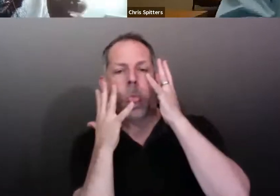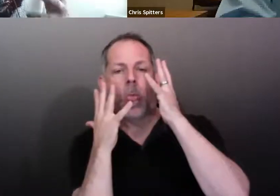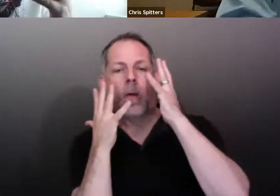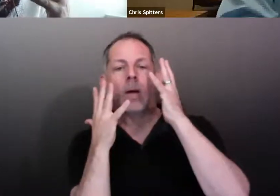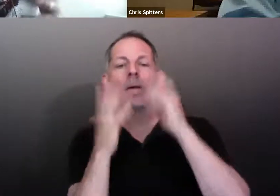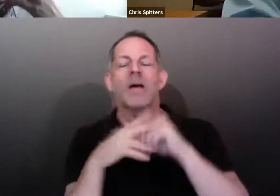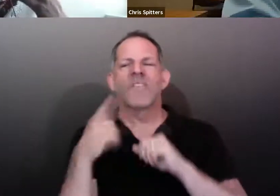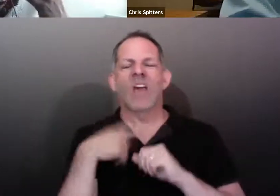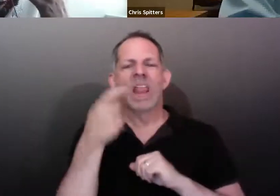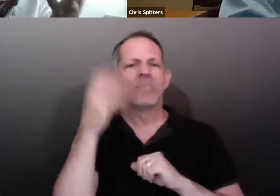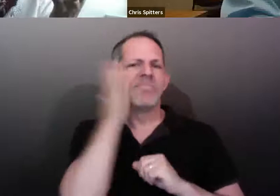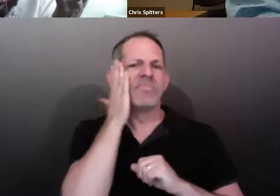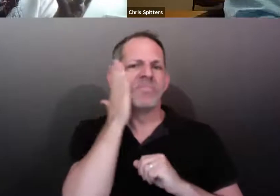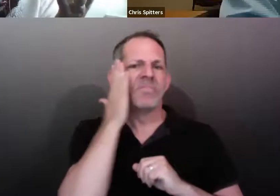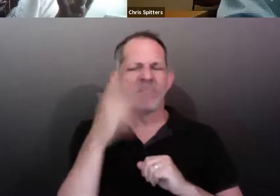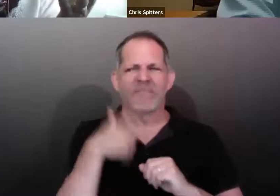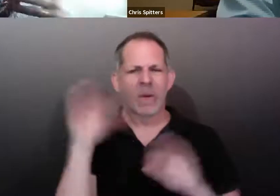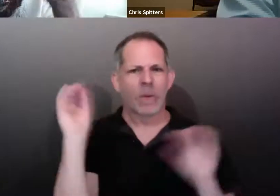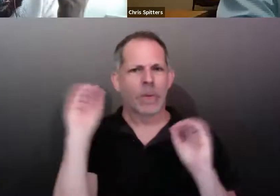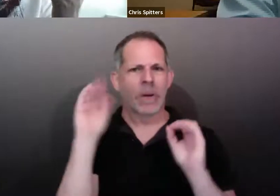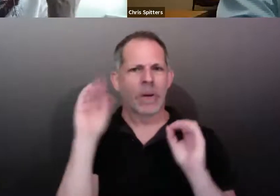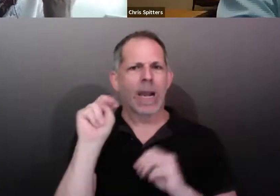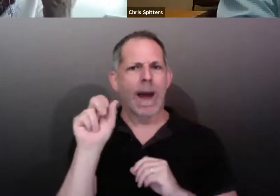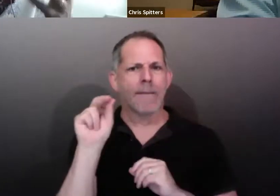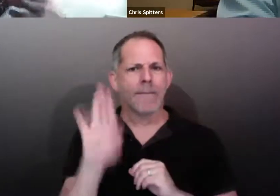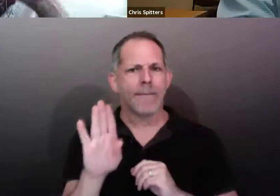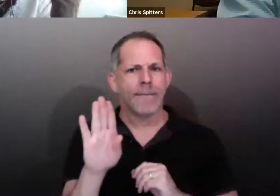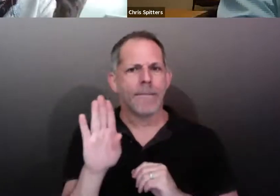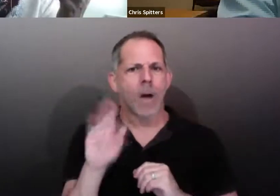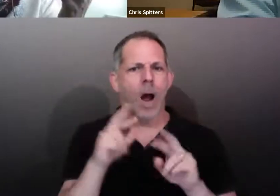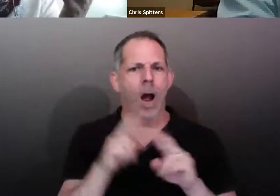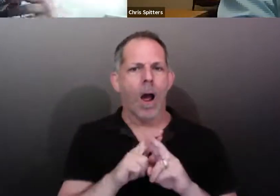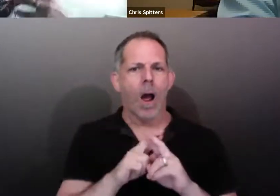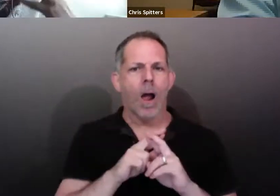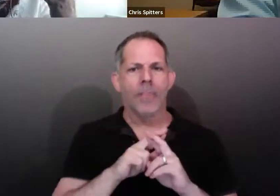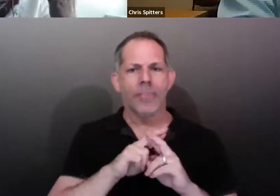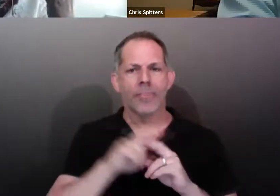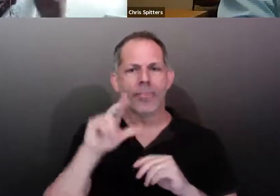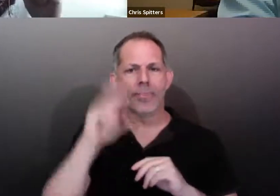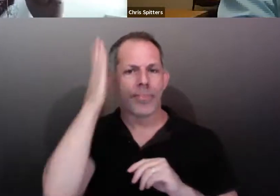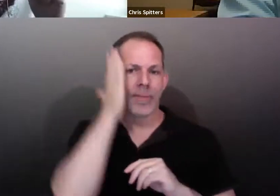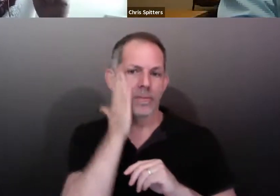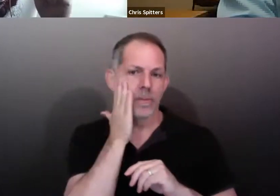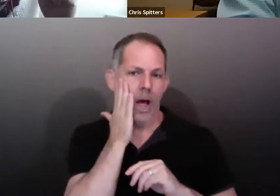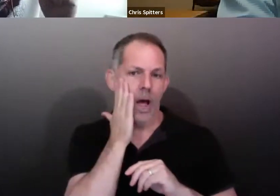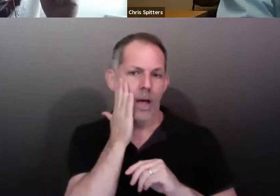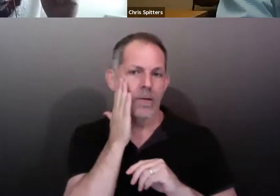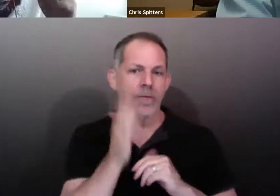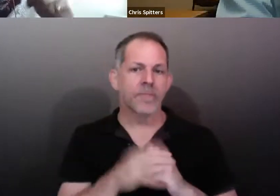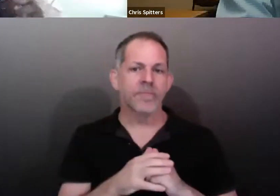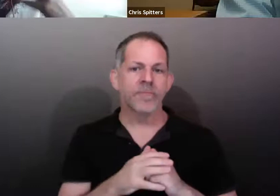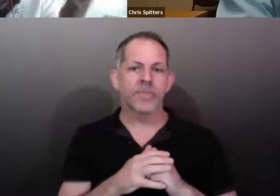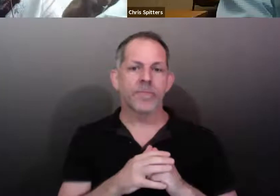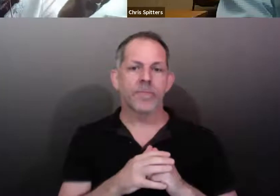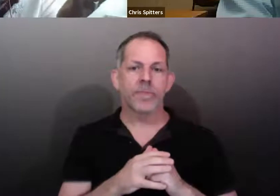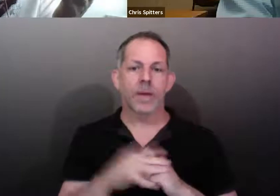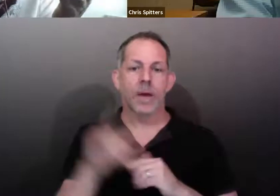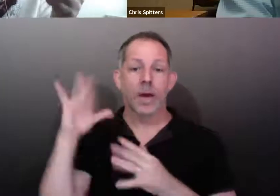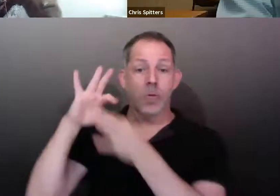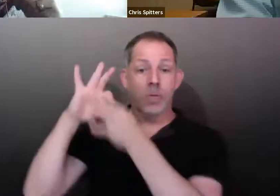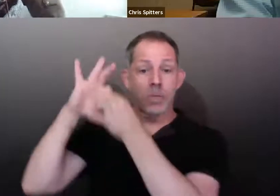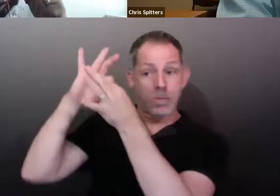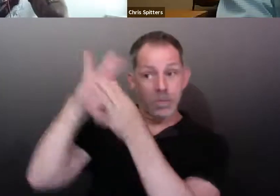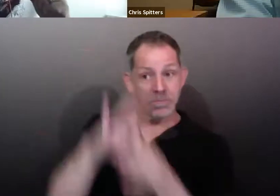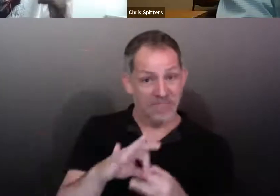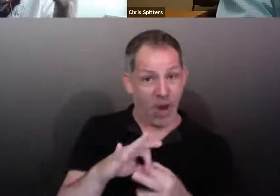altered again, where I can still taste and smell, but it's metallic-y and like minerally tasting. And then I do